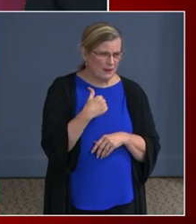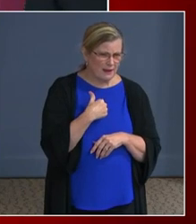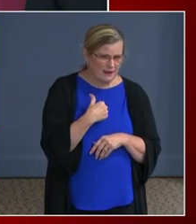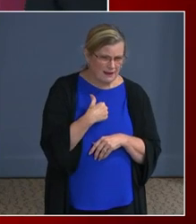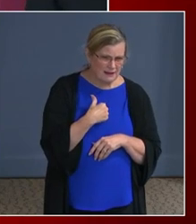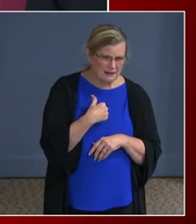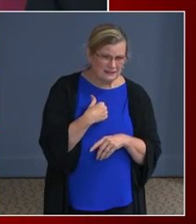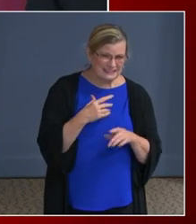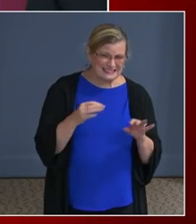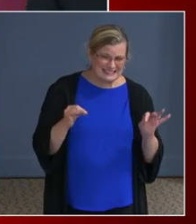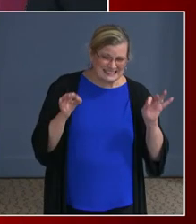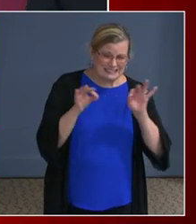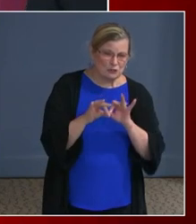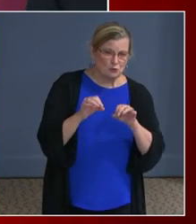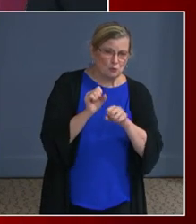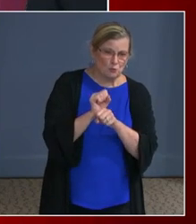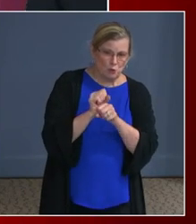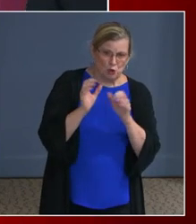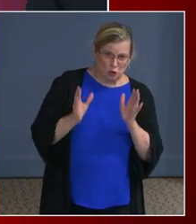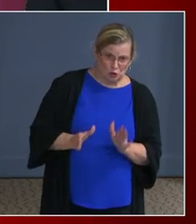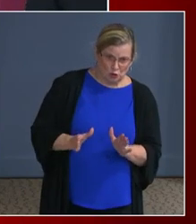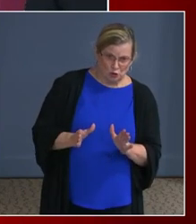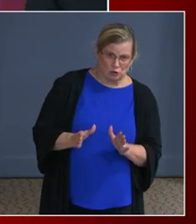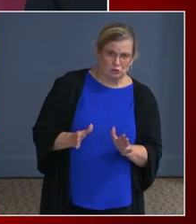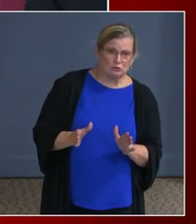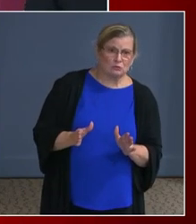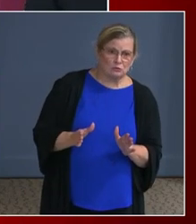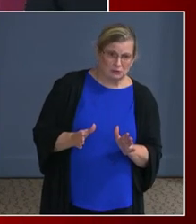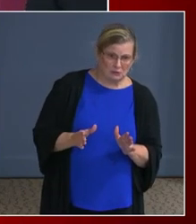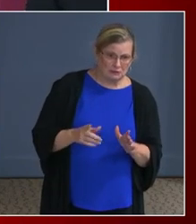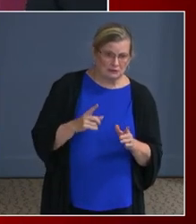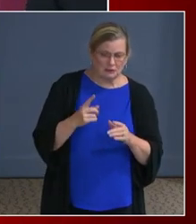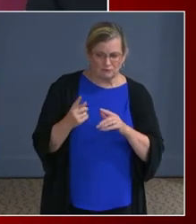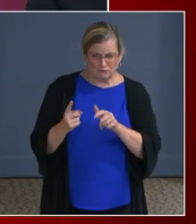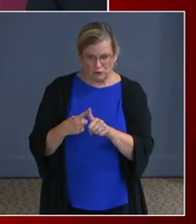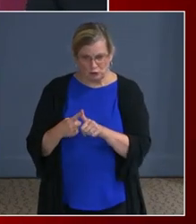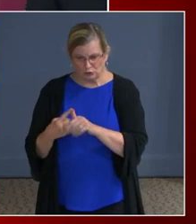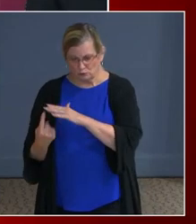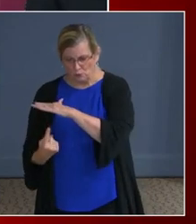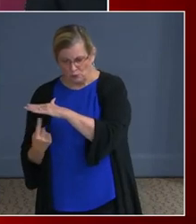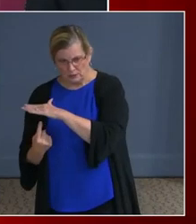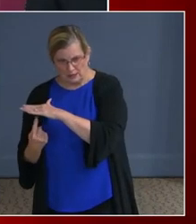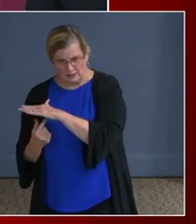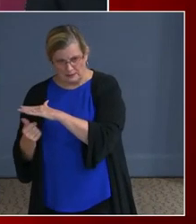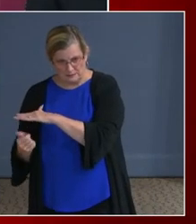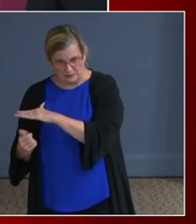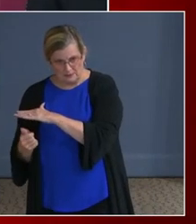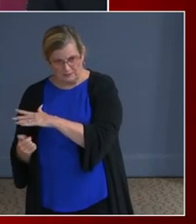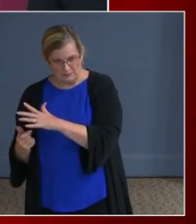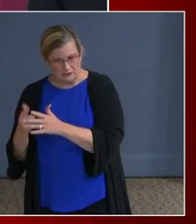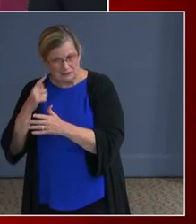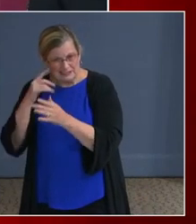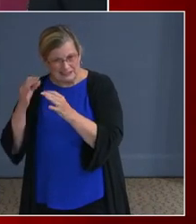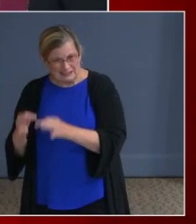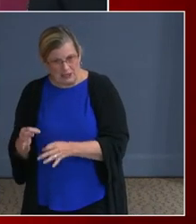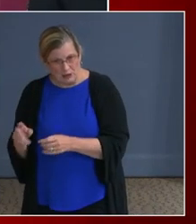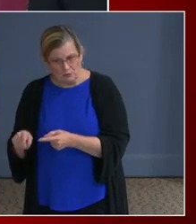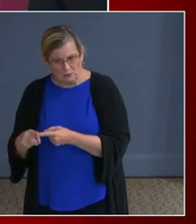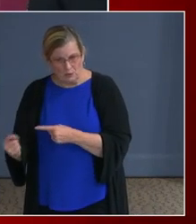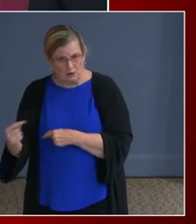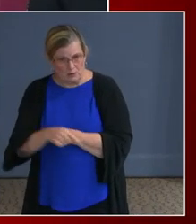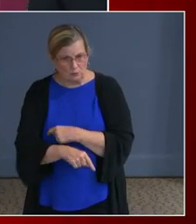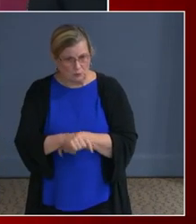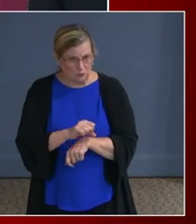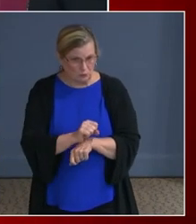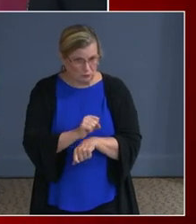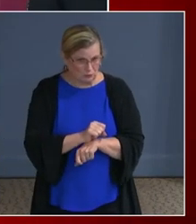who are traveling from hotspots to work for the Trump convention celebrations? I don't know that we